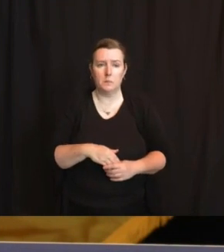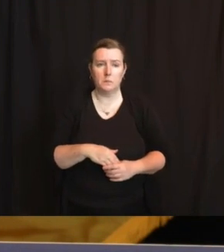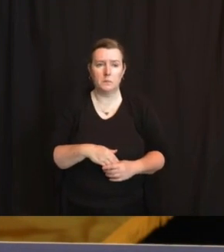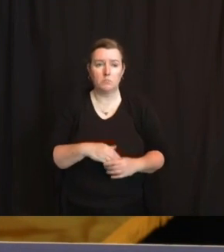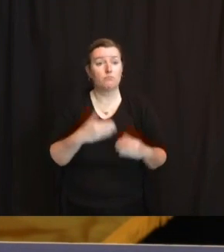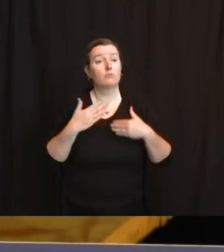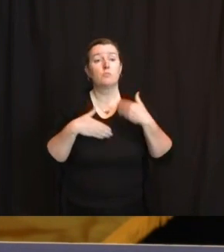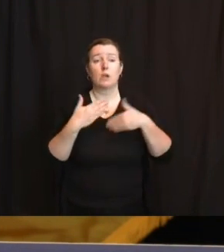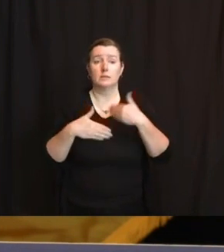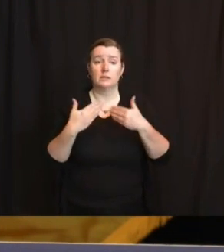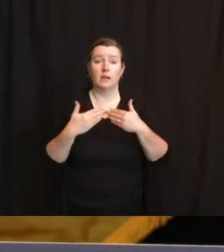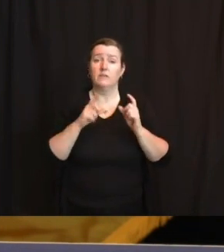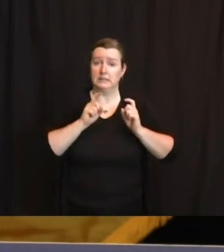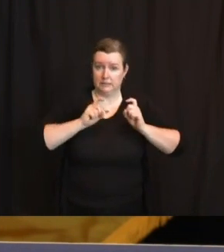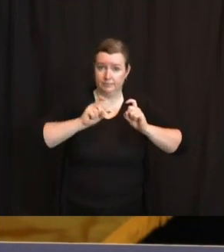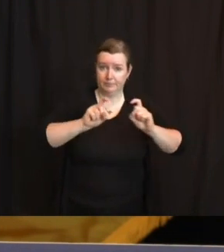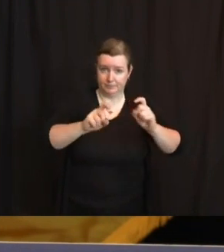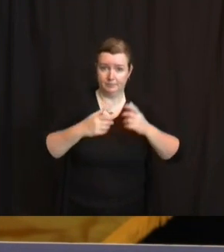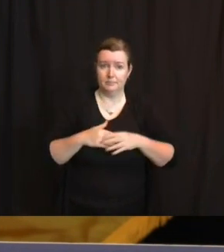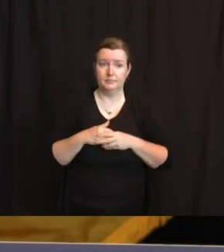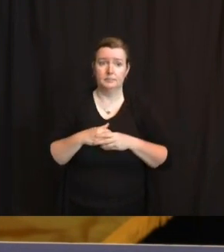We have